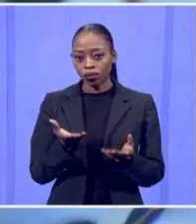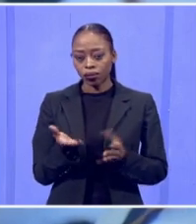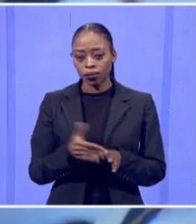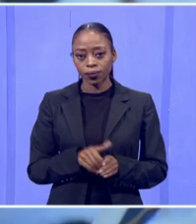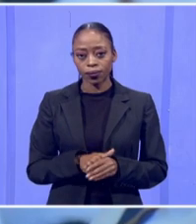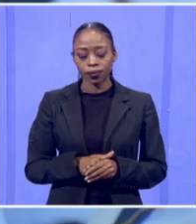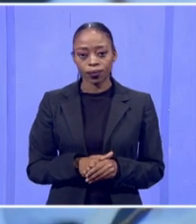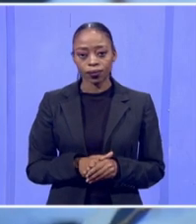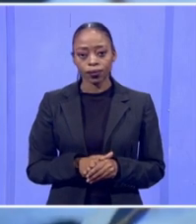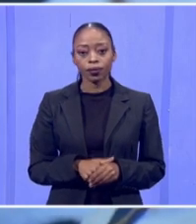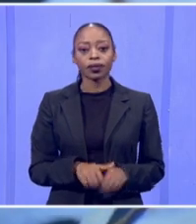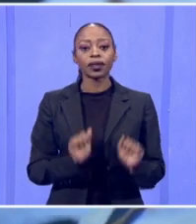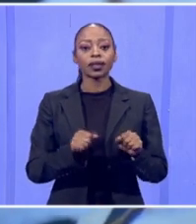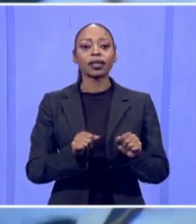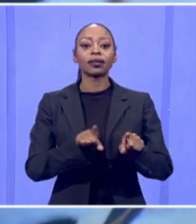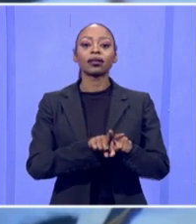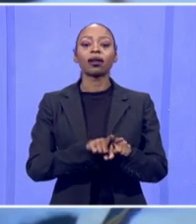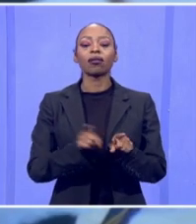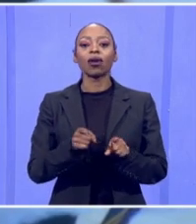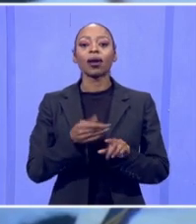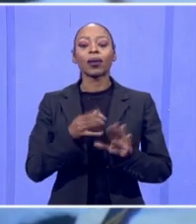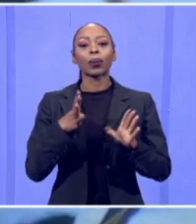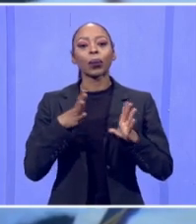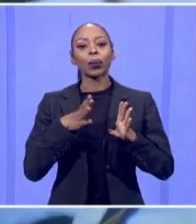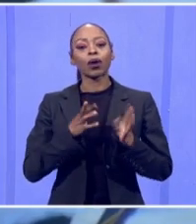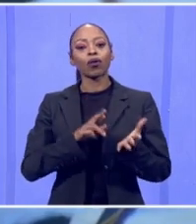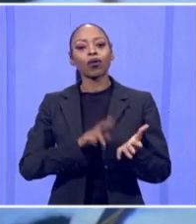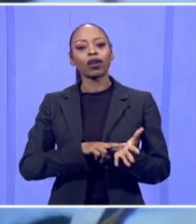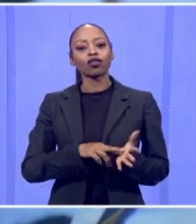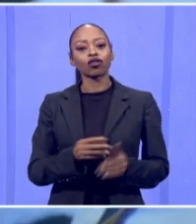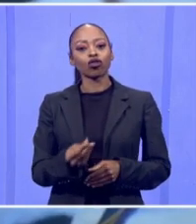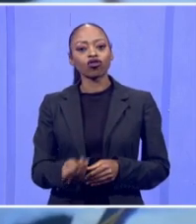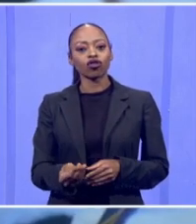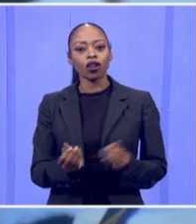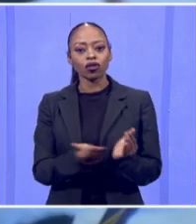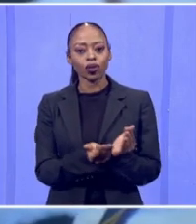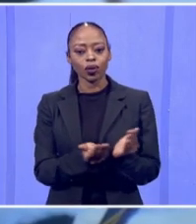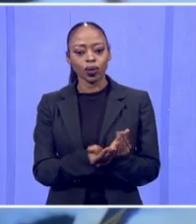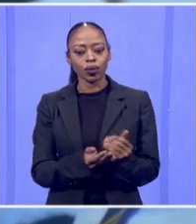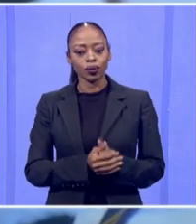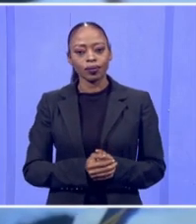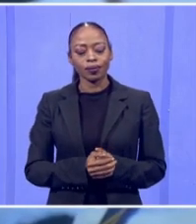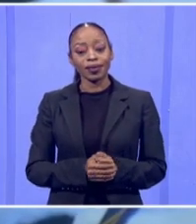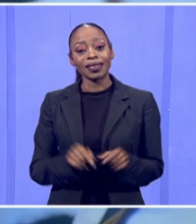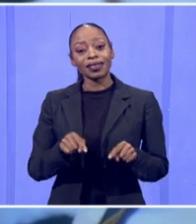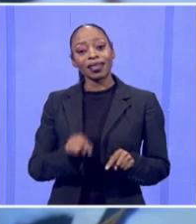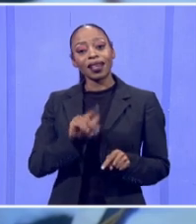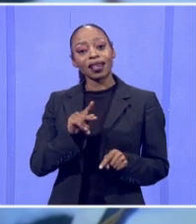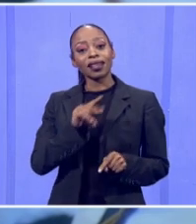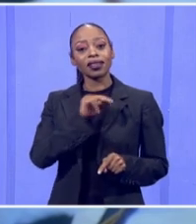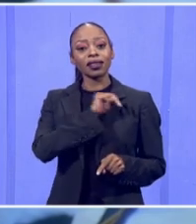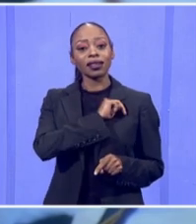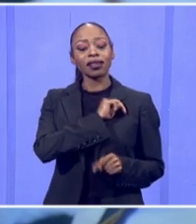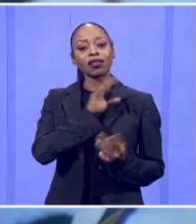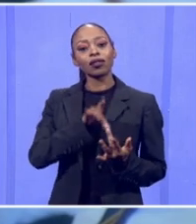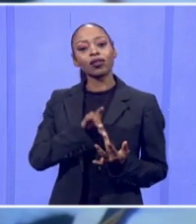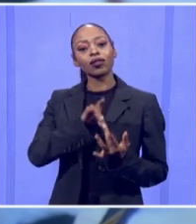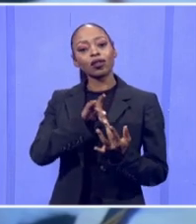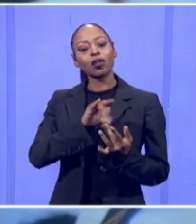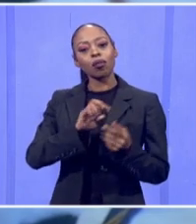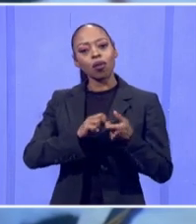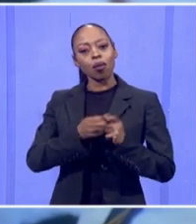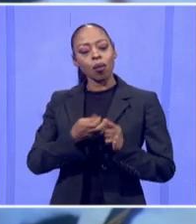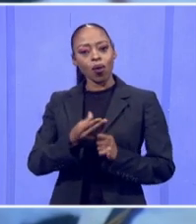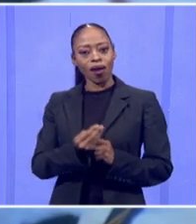Oh, yes, yeah, the pre-registration, you know, in KZN, we have a very unique